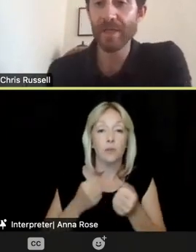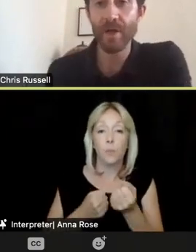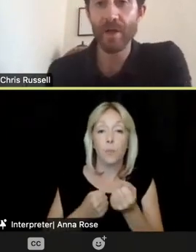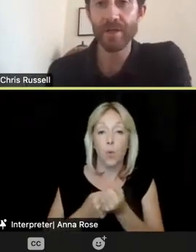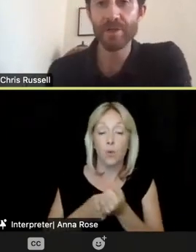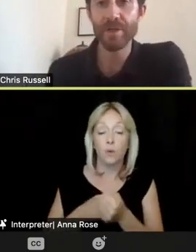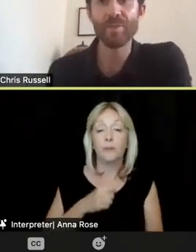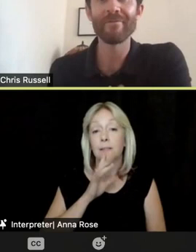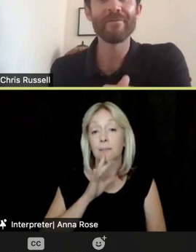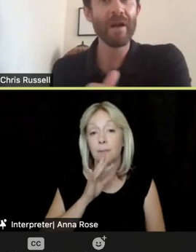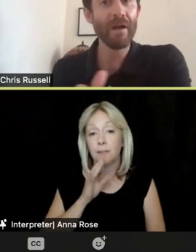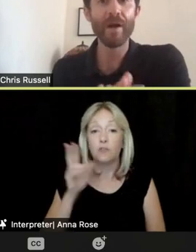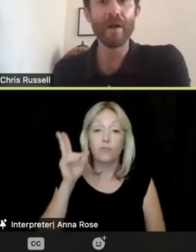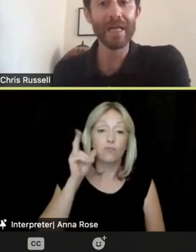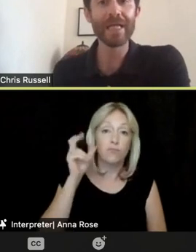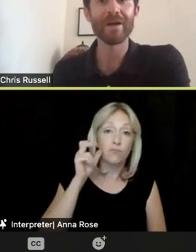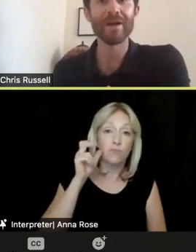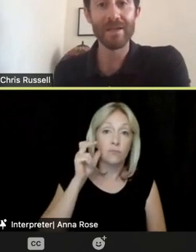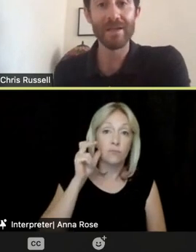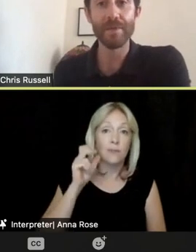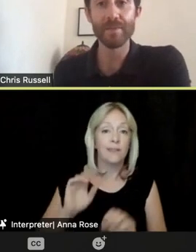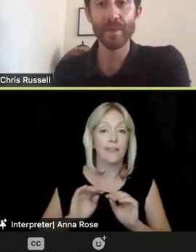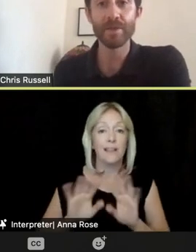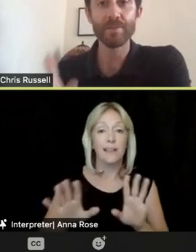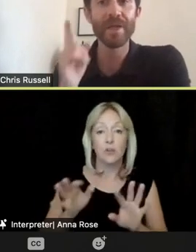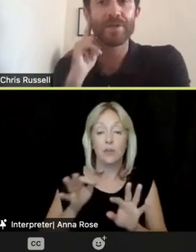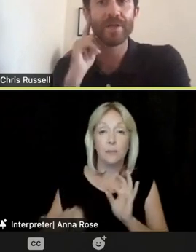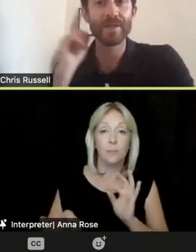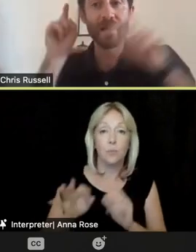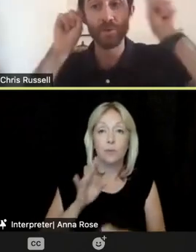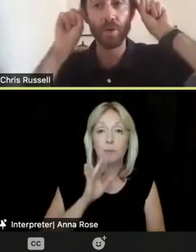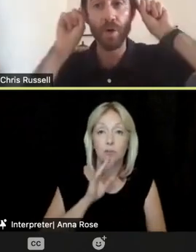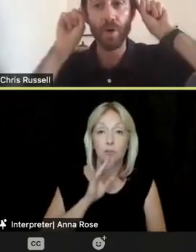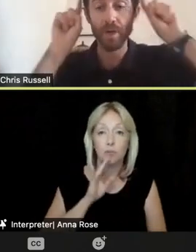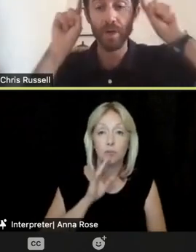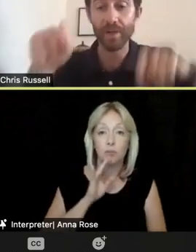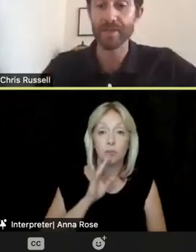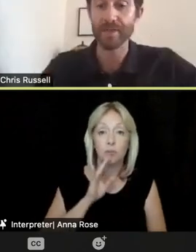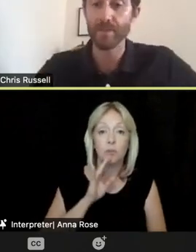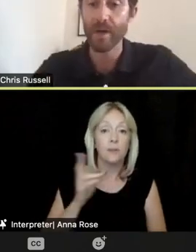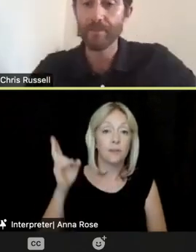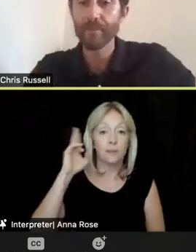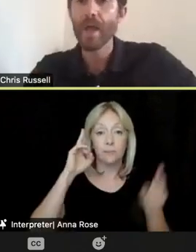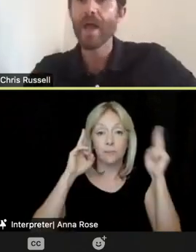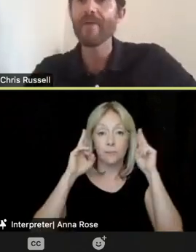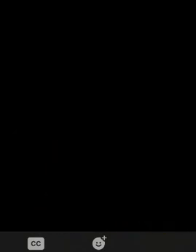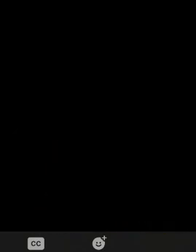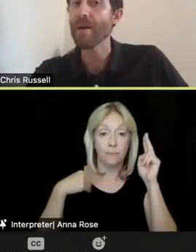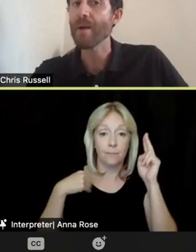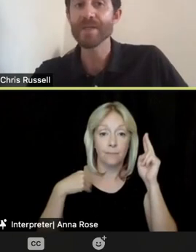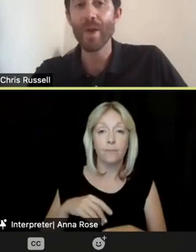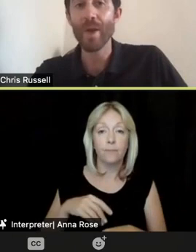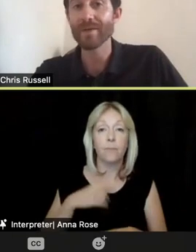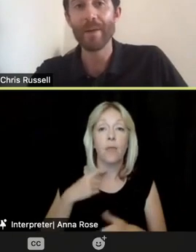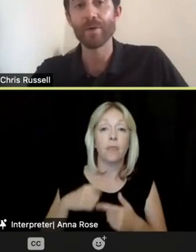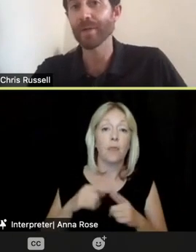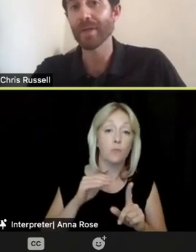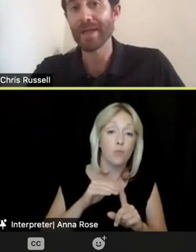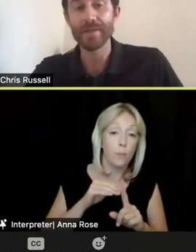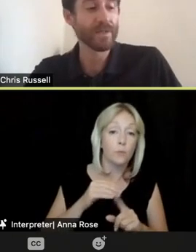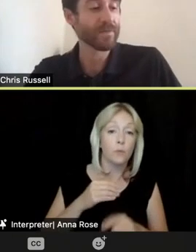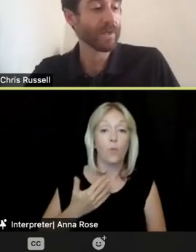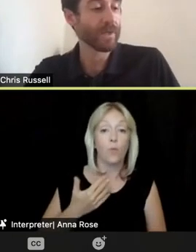use of speech and audition with very, very clear and simple speech because she does have dual cochlear implants as well. And then prompts and wait